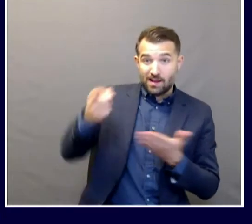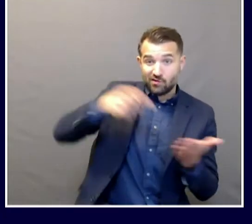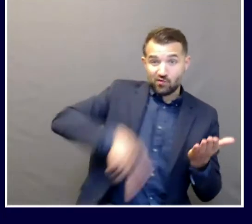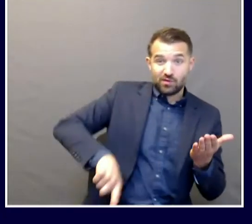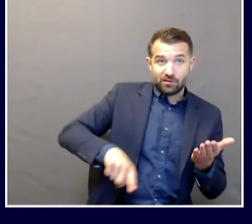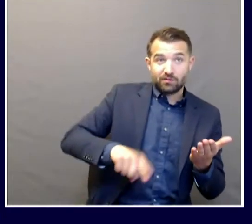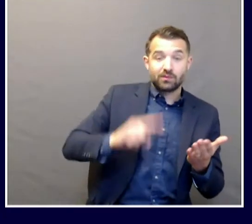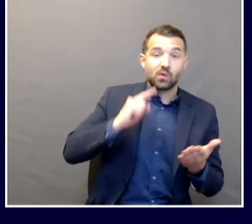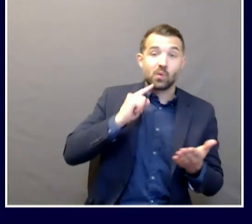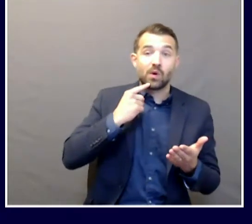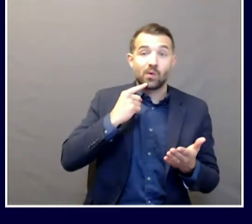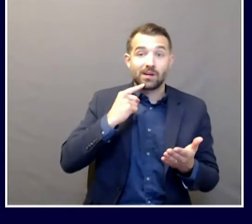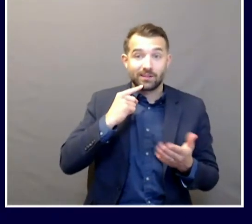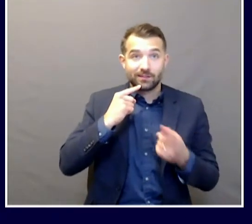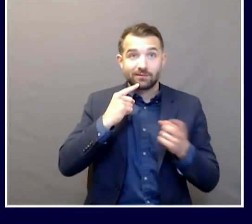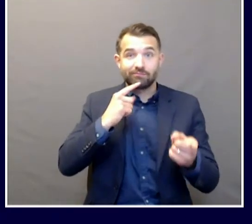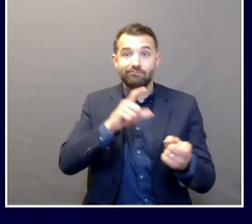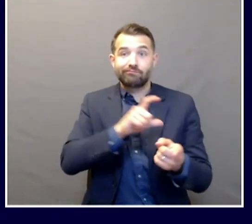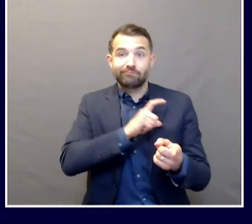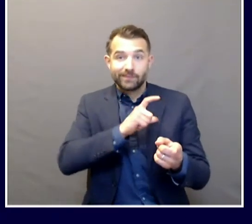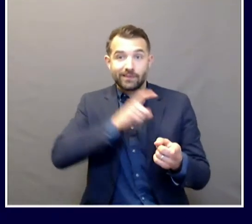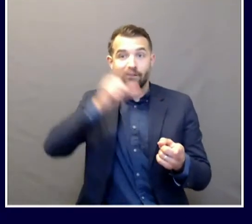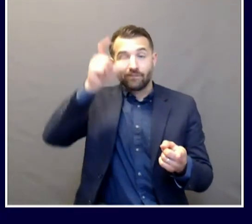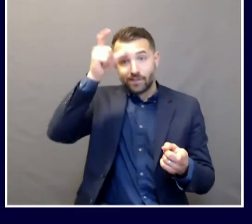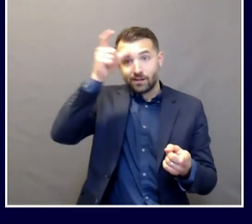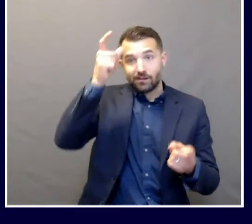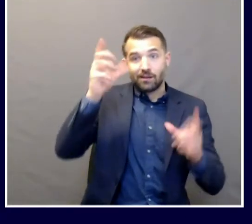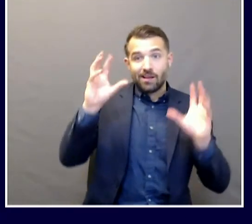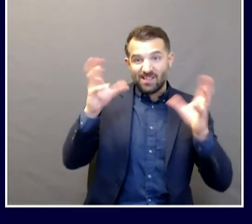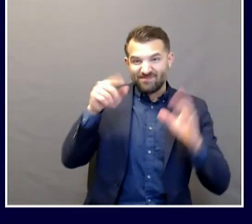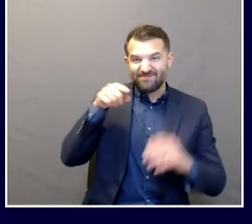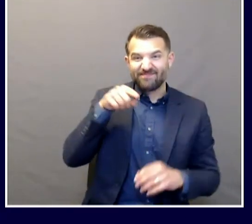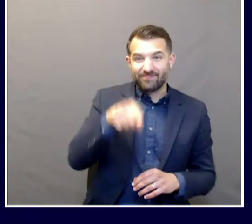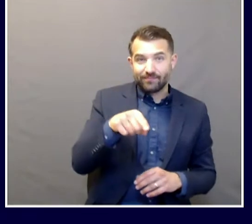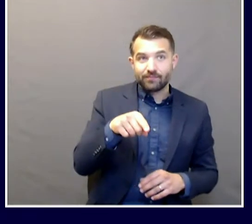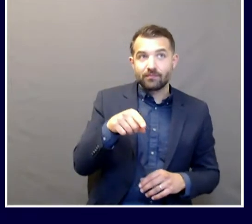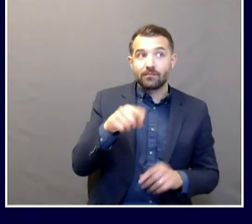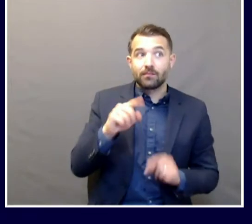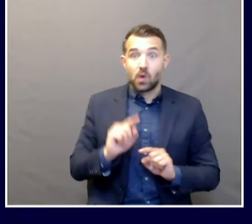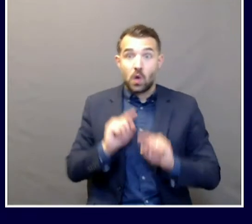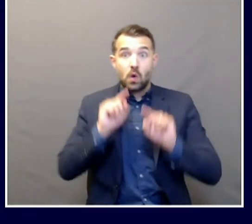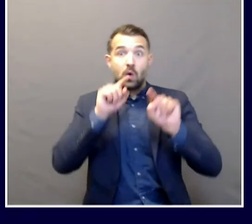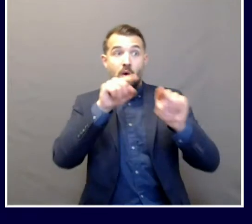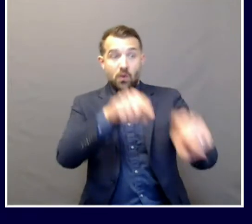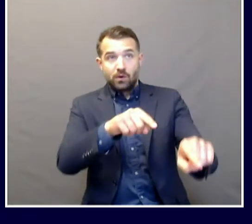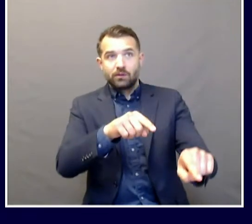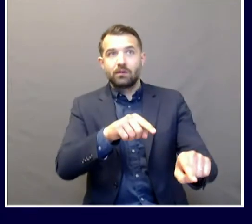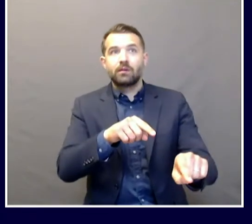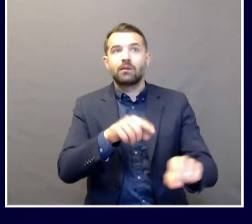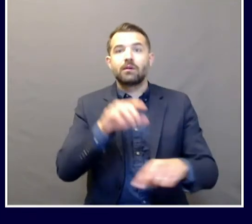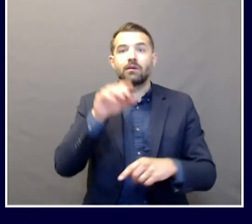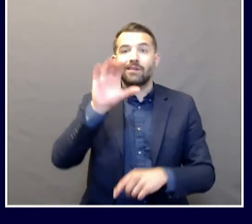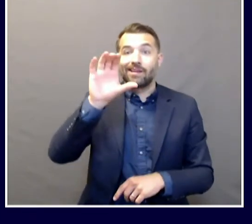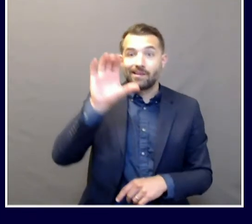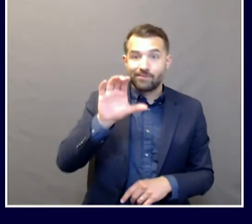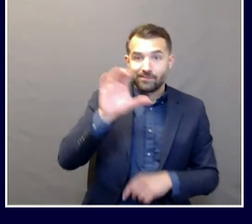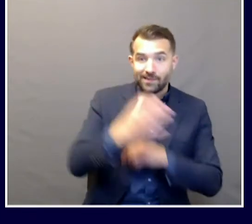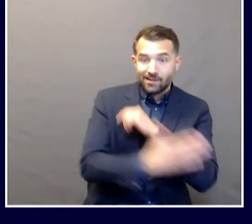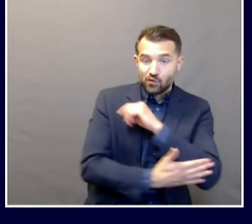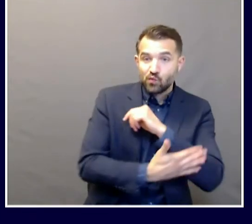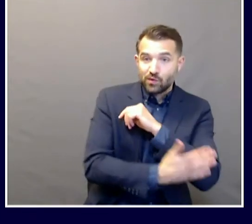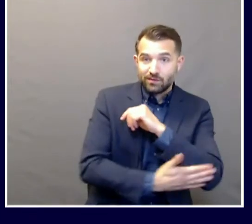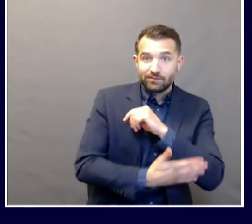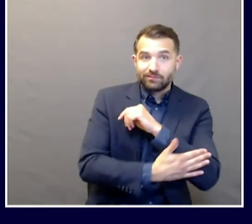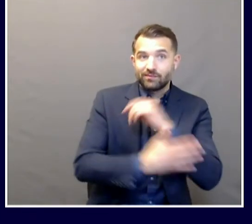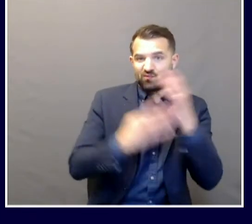to offer vaccines to residents there. Whether those residents are there for 28 days or not, it's time that we make sure they're getting